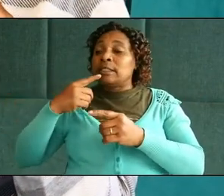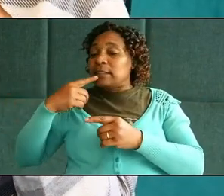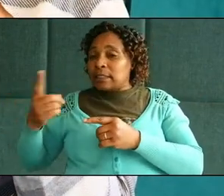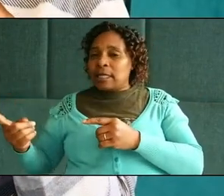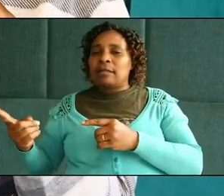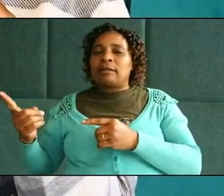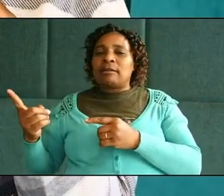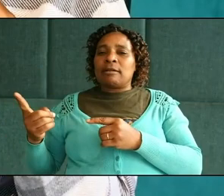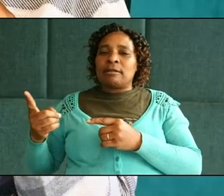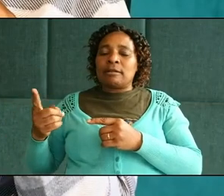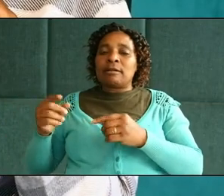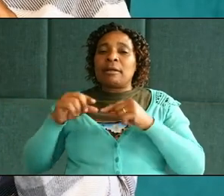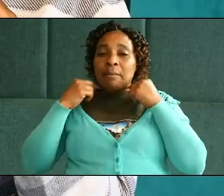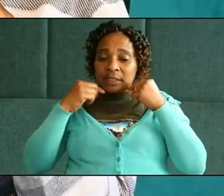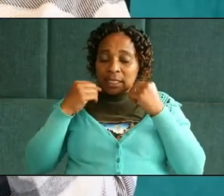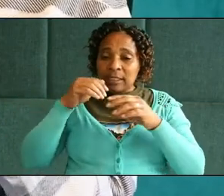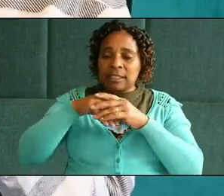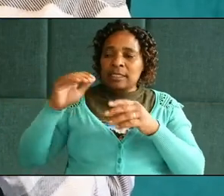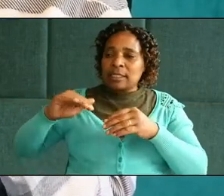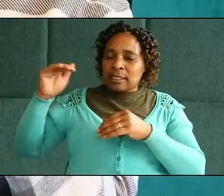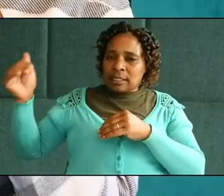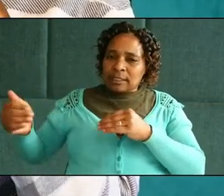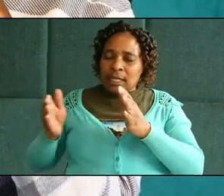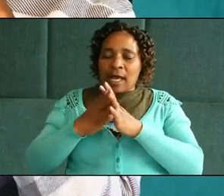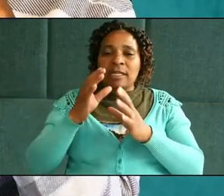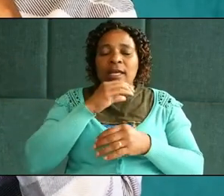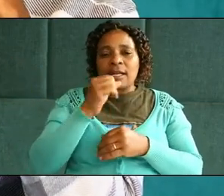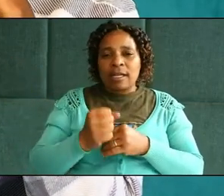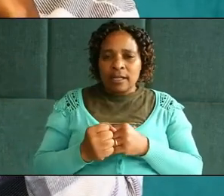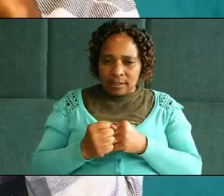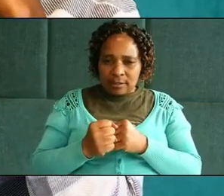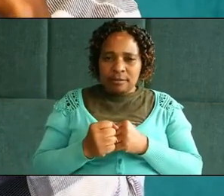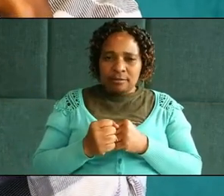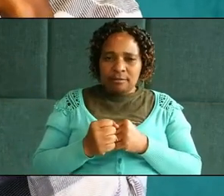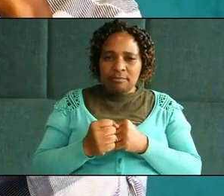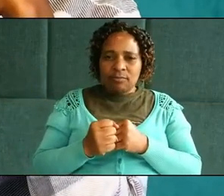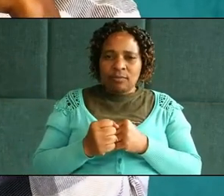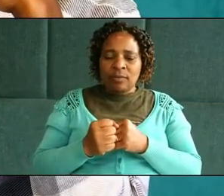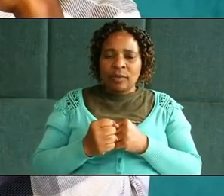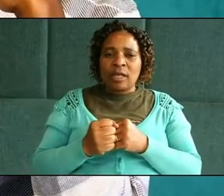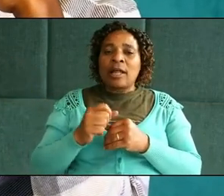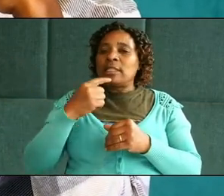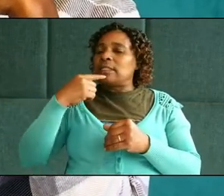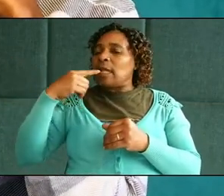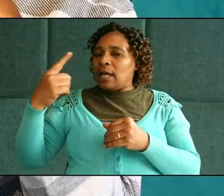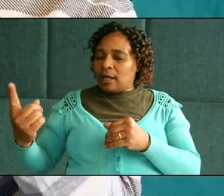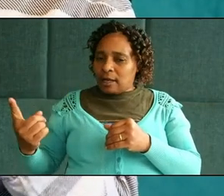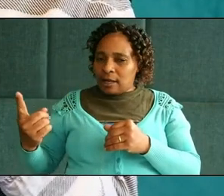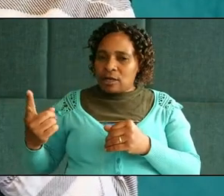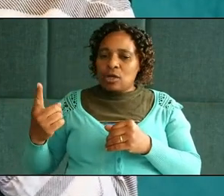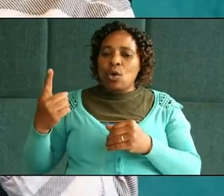and tell it to the priests of the city, to the elders of the cities, and tell them that